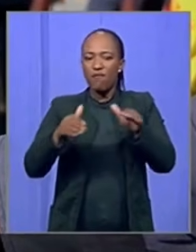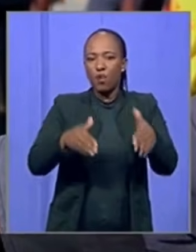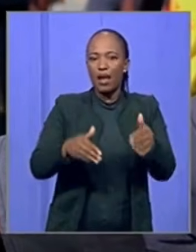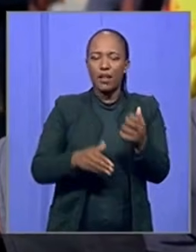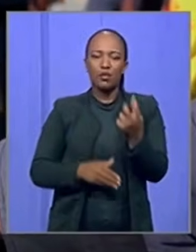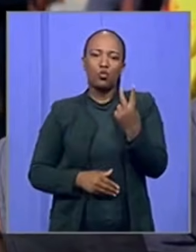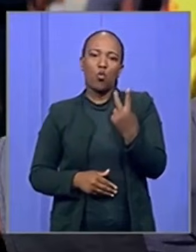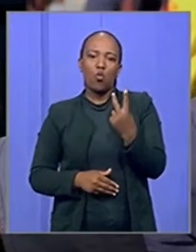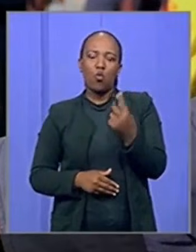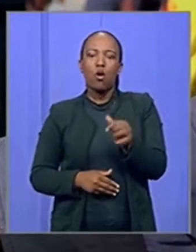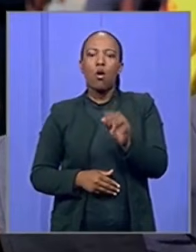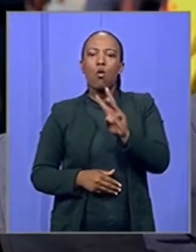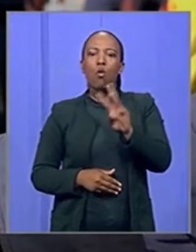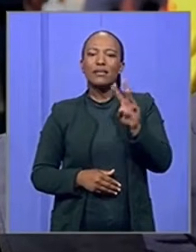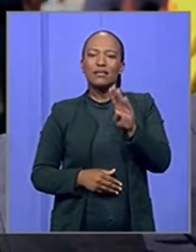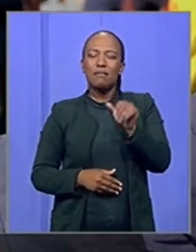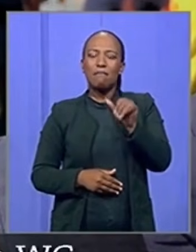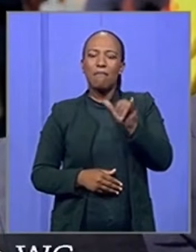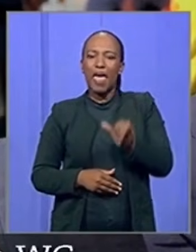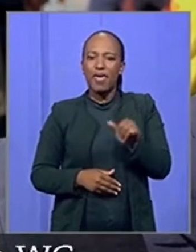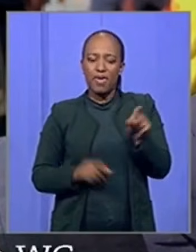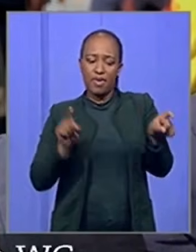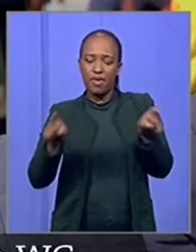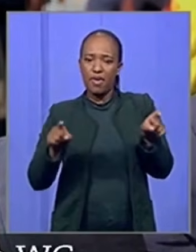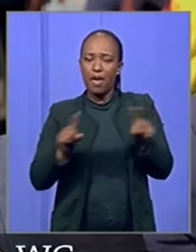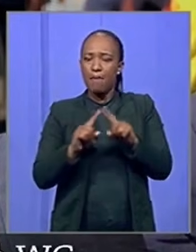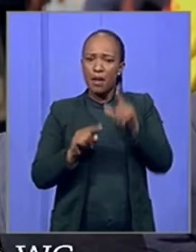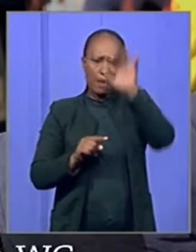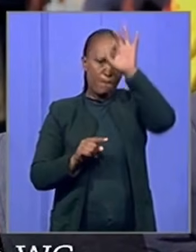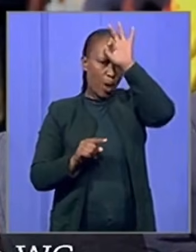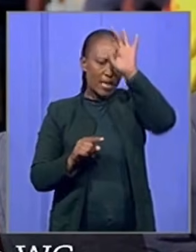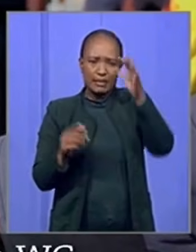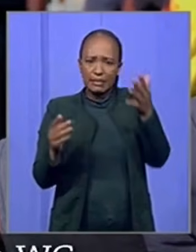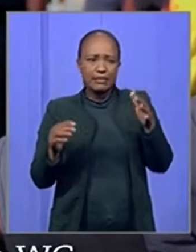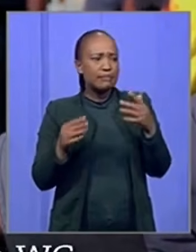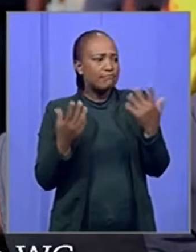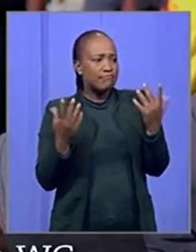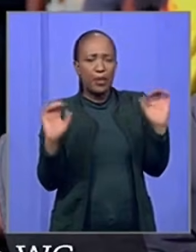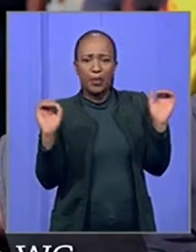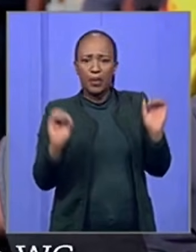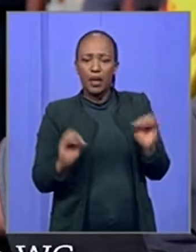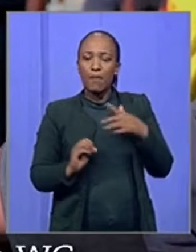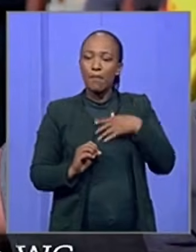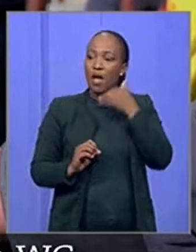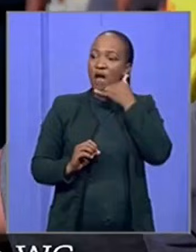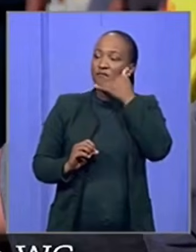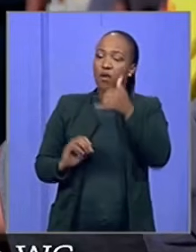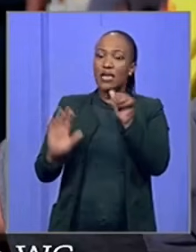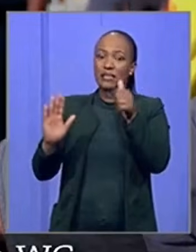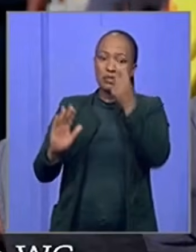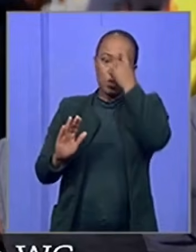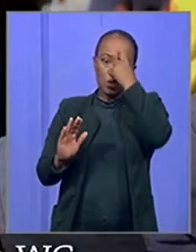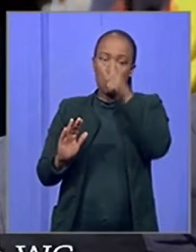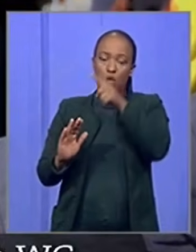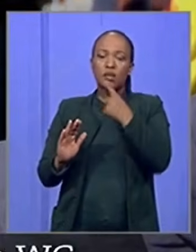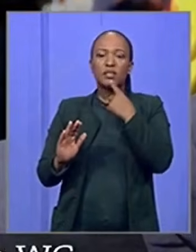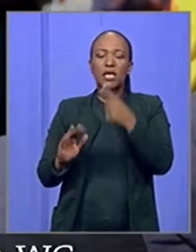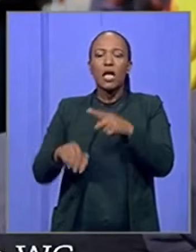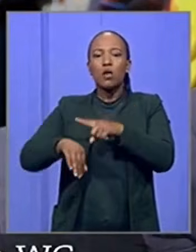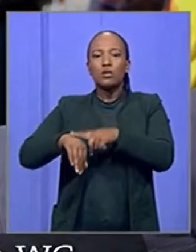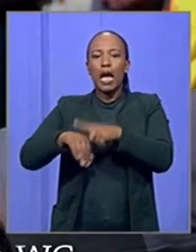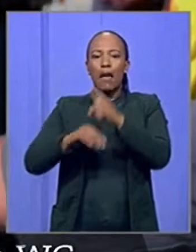Bank, and police is not visible. When we call the police 6 o'clock in the morning, they will tell me that they are shifting